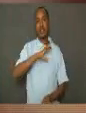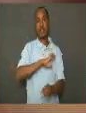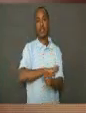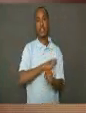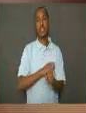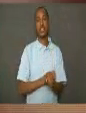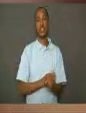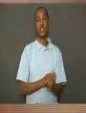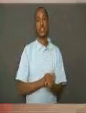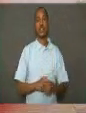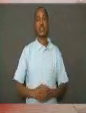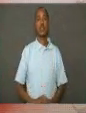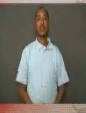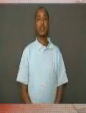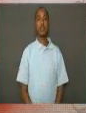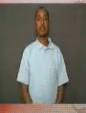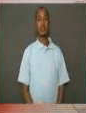energy.